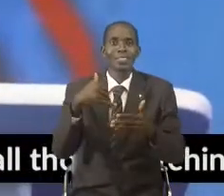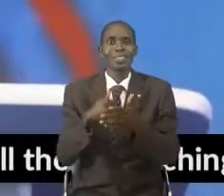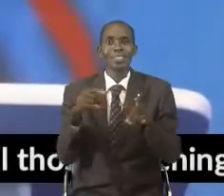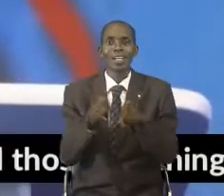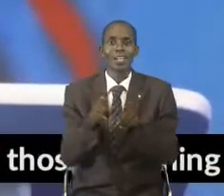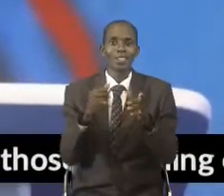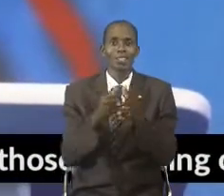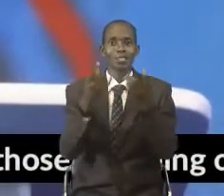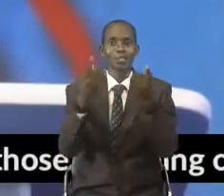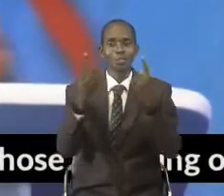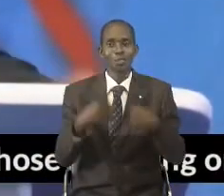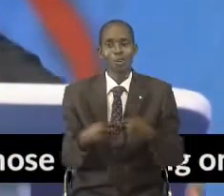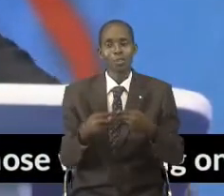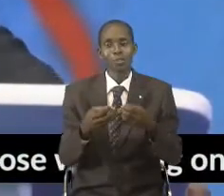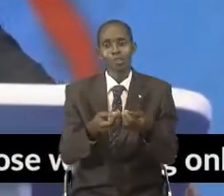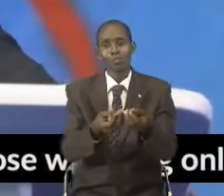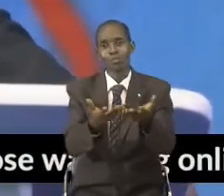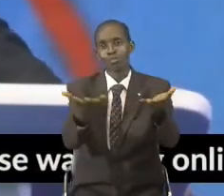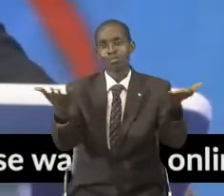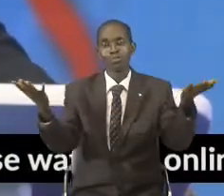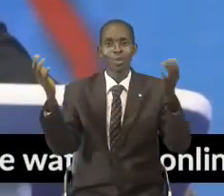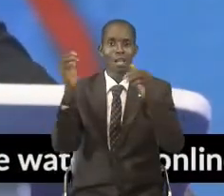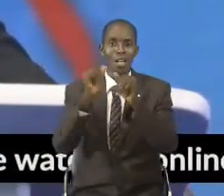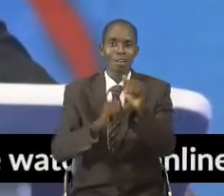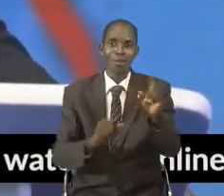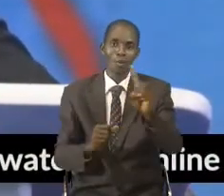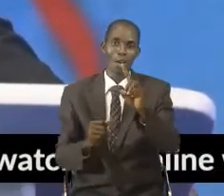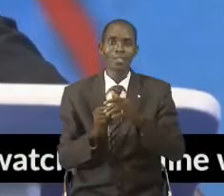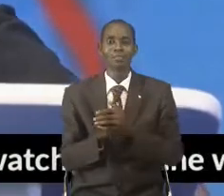it and embrace it as it comes.